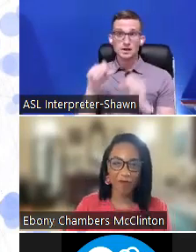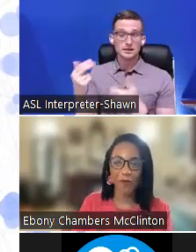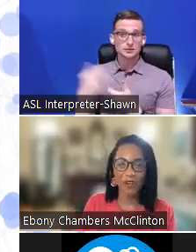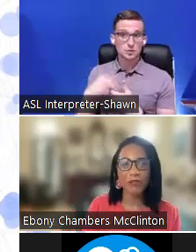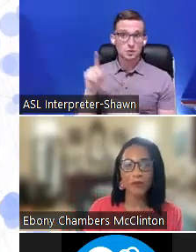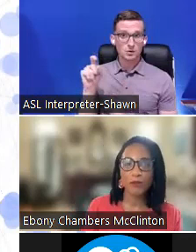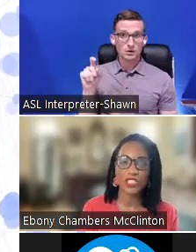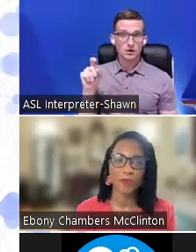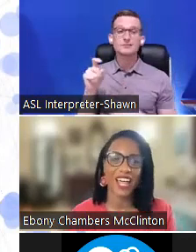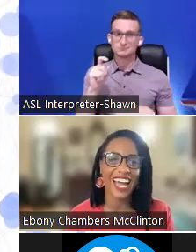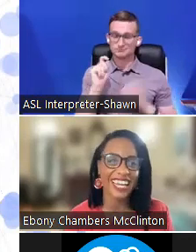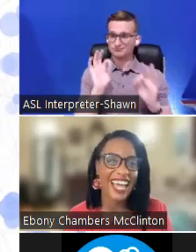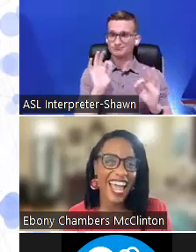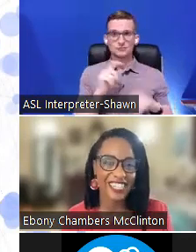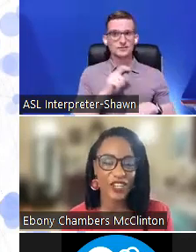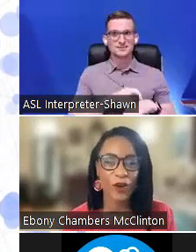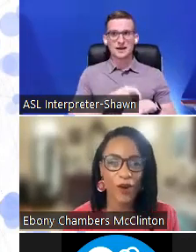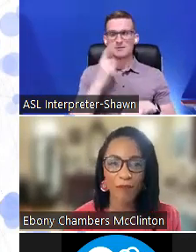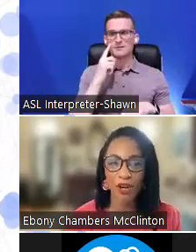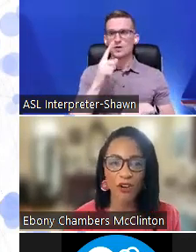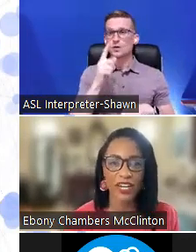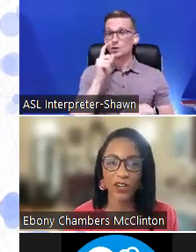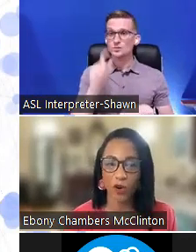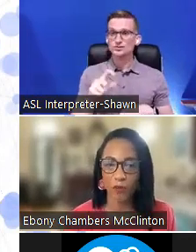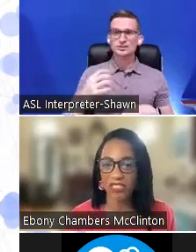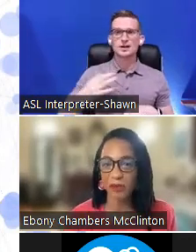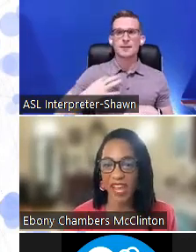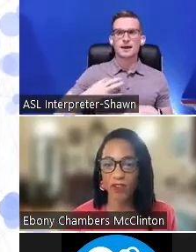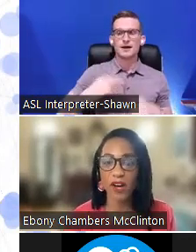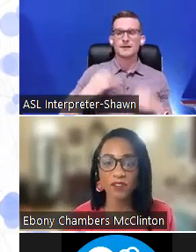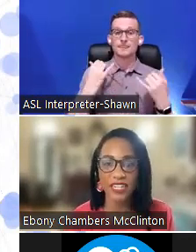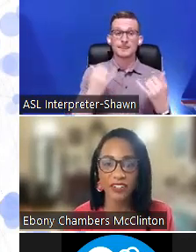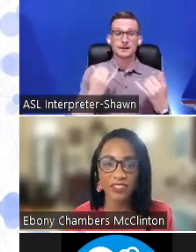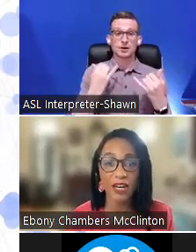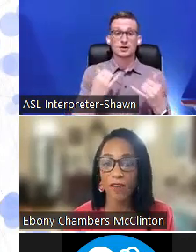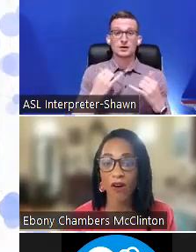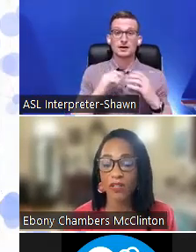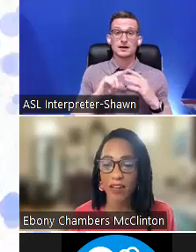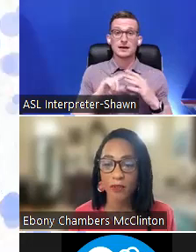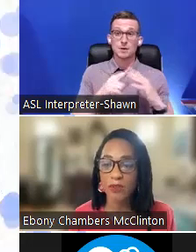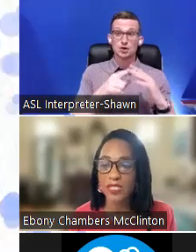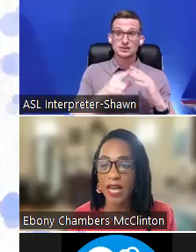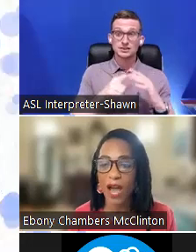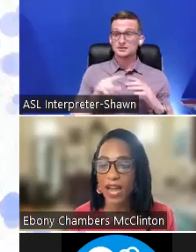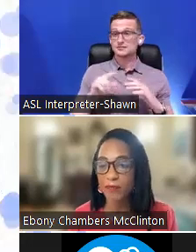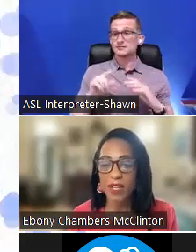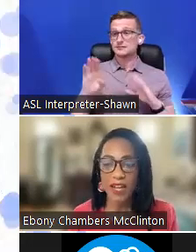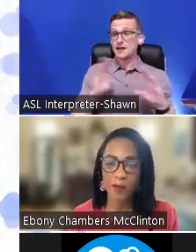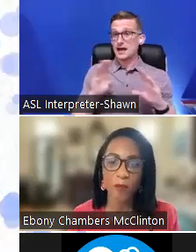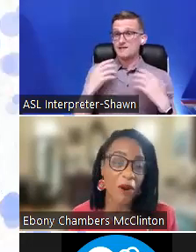time for who should apply. And so current or emerging behavioral health leaders of all levels.